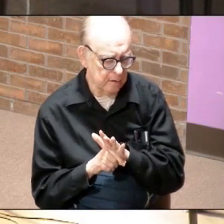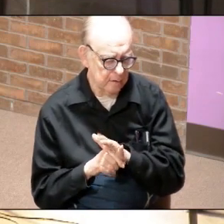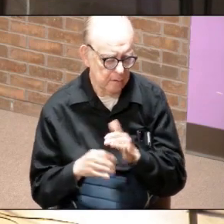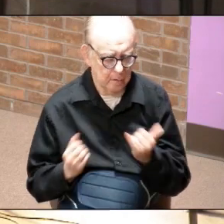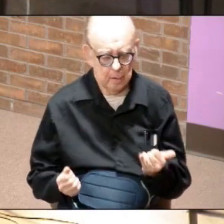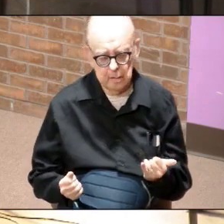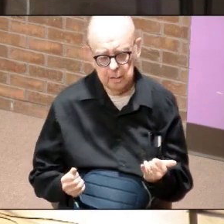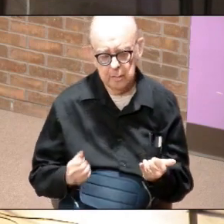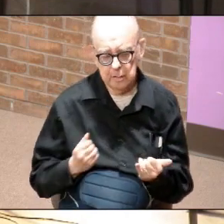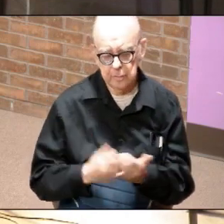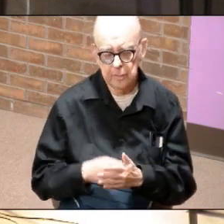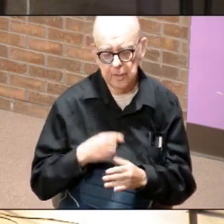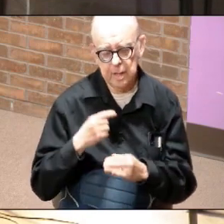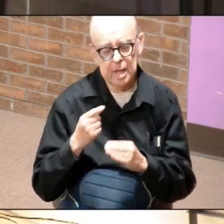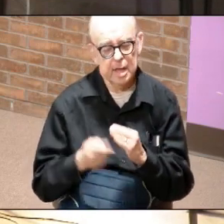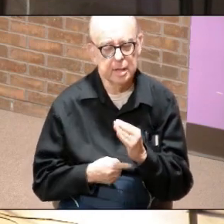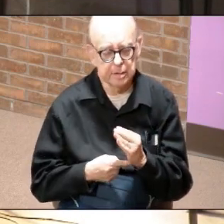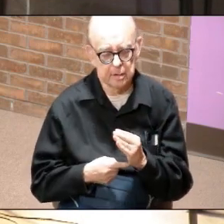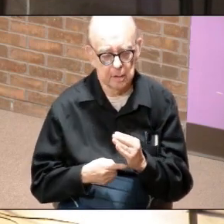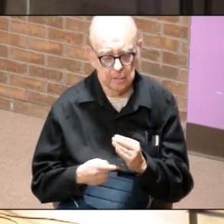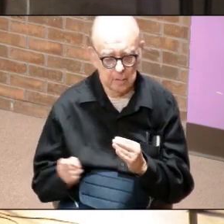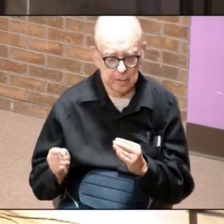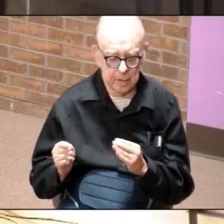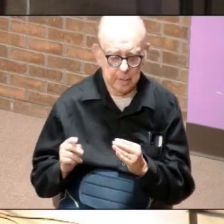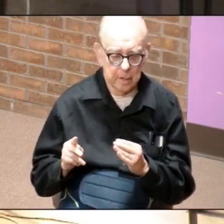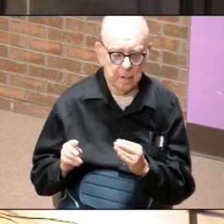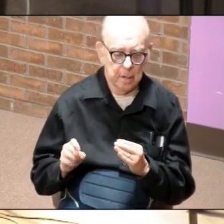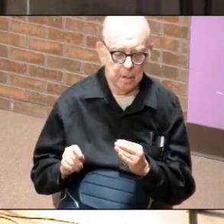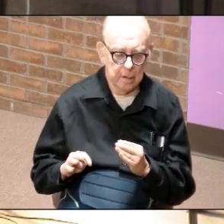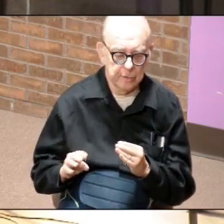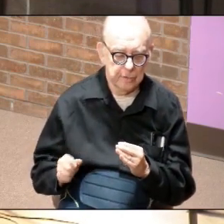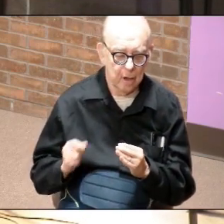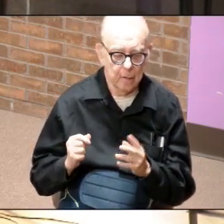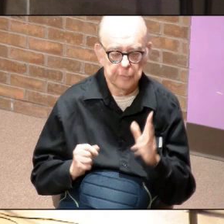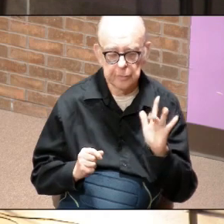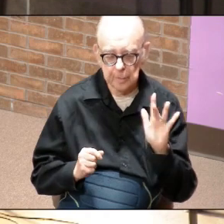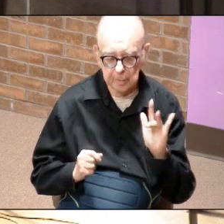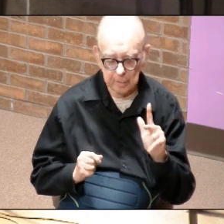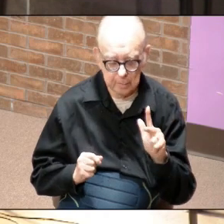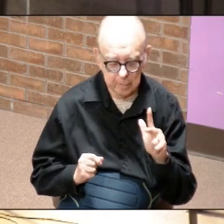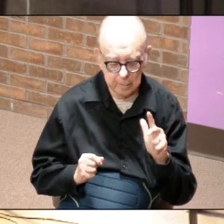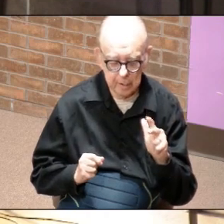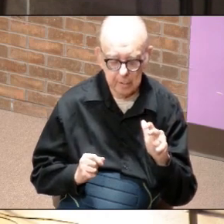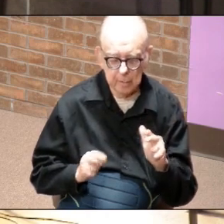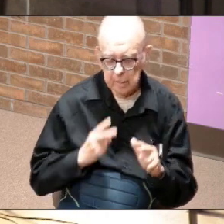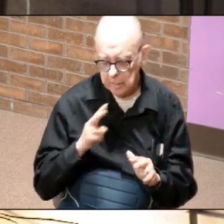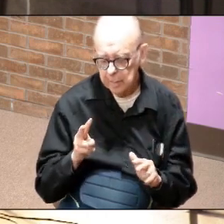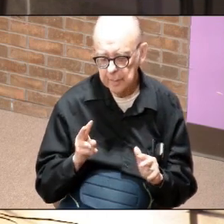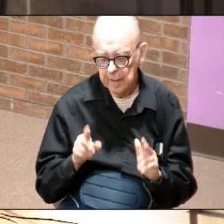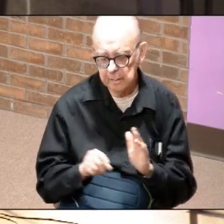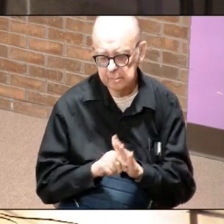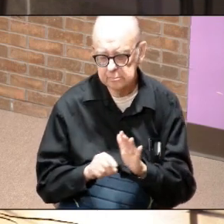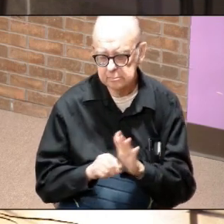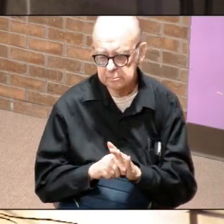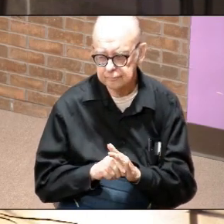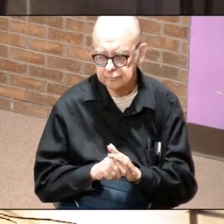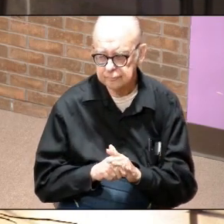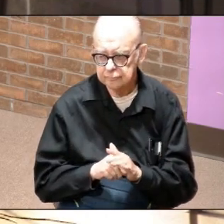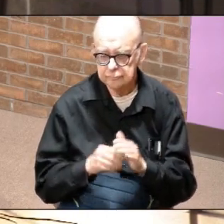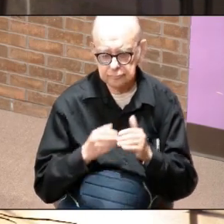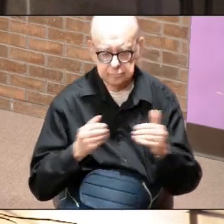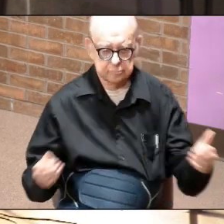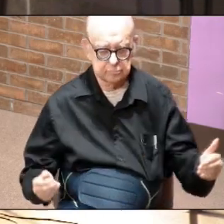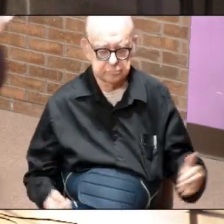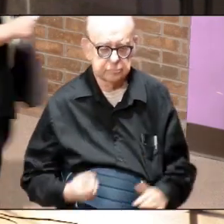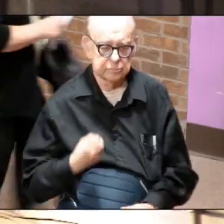we come to the conclusion of Psalms 23. And when you look at Psalms 23, you actually can divide it up